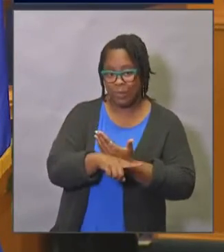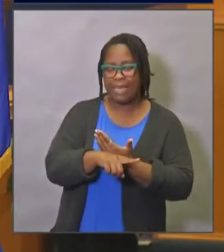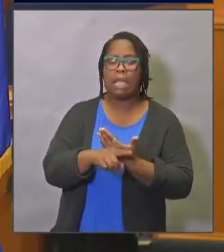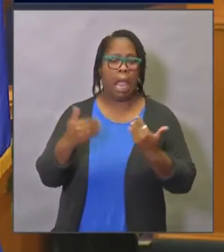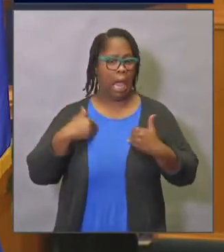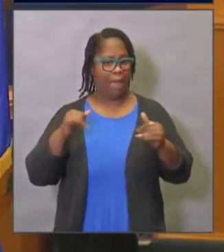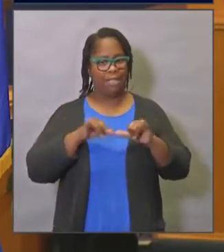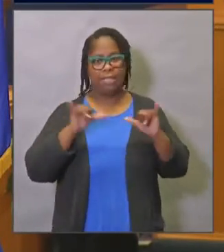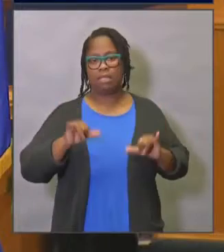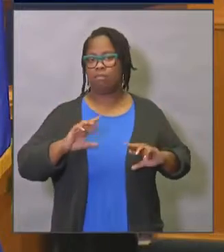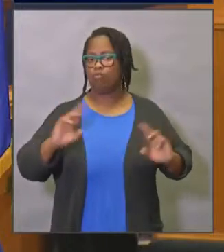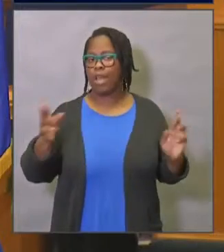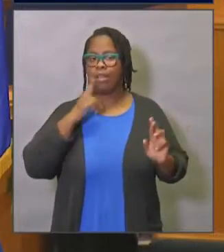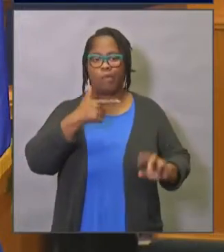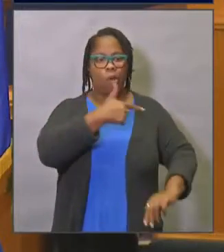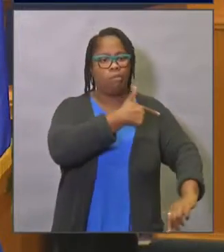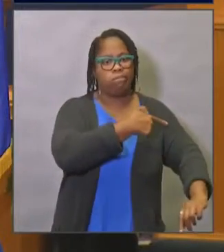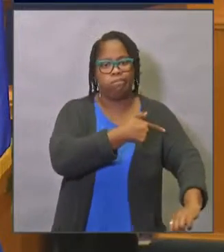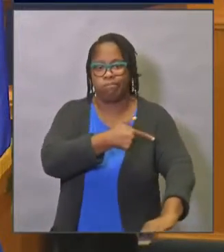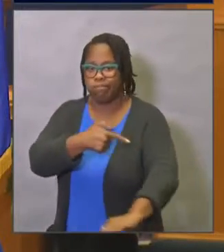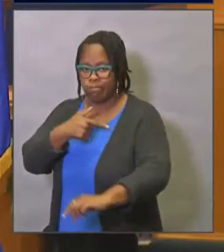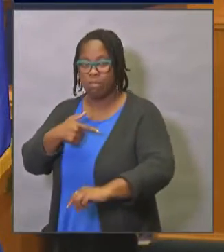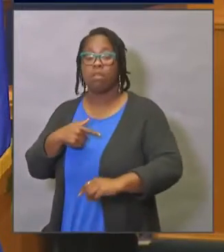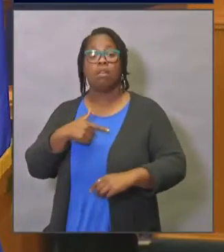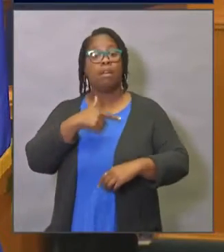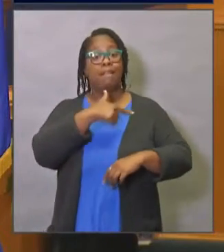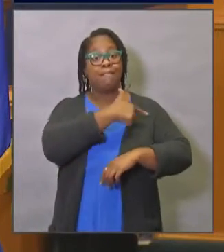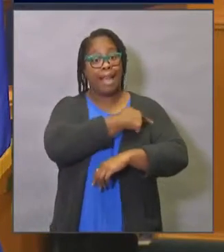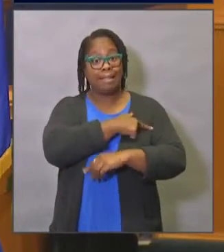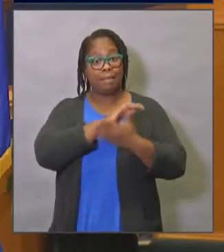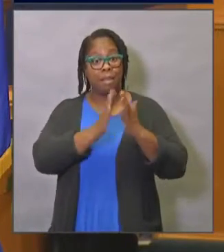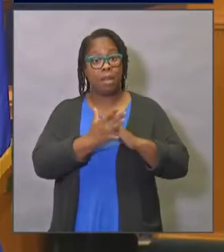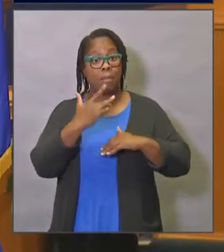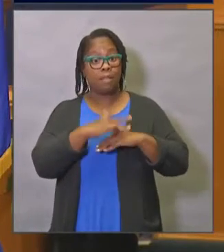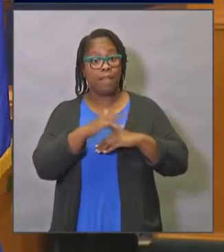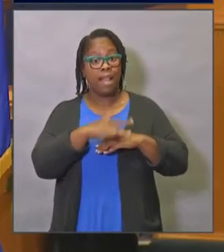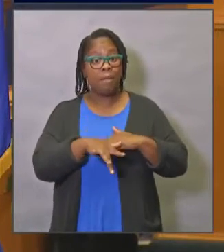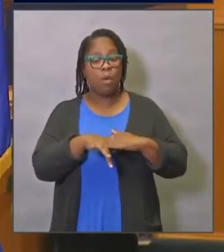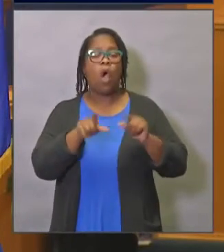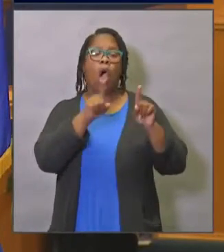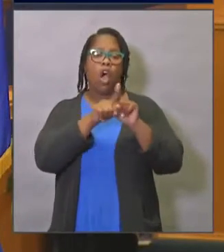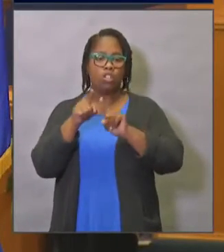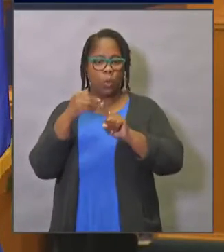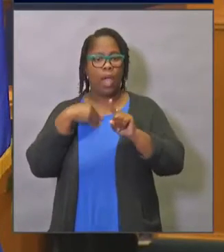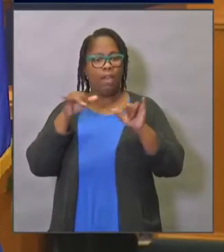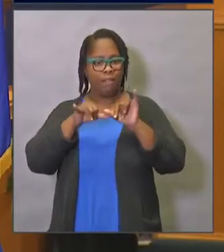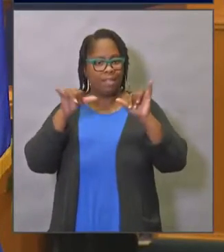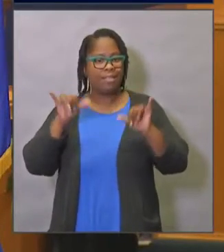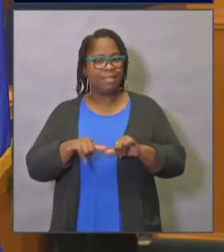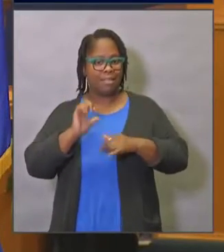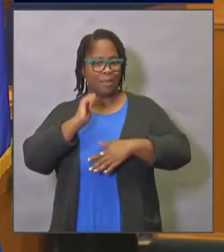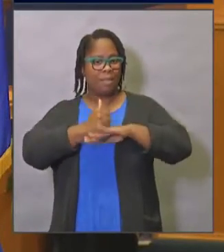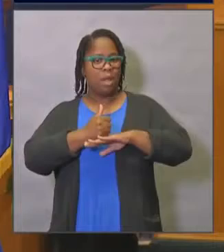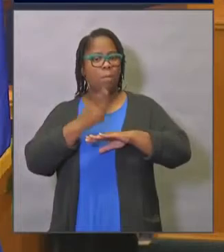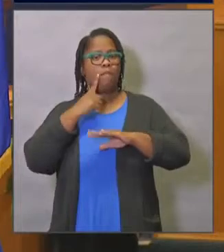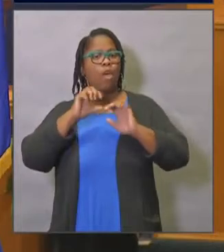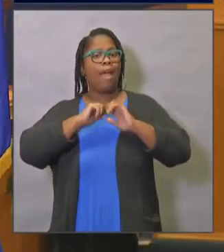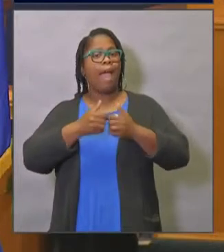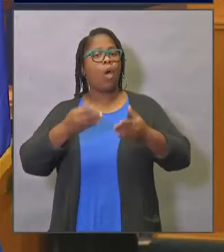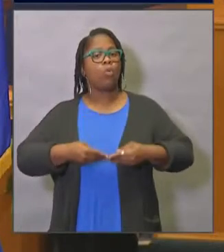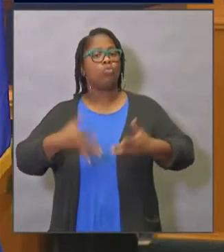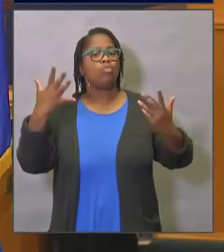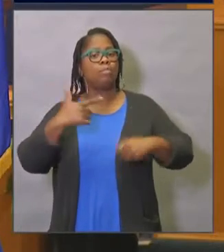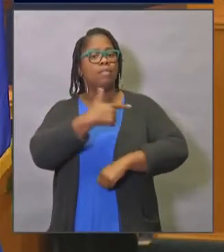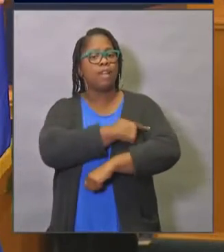that. As more vaccine becomes available, there are also systems in place for distributing vaccines,